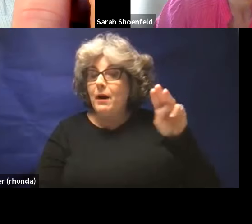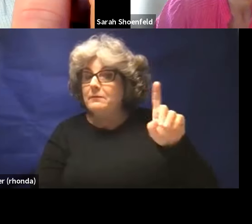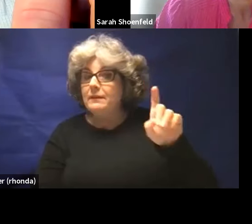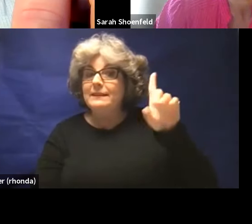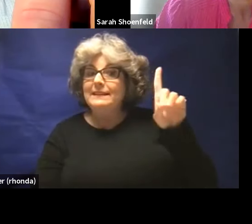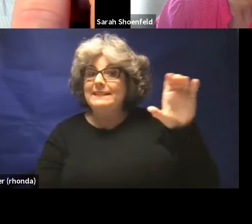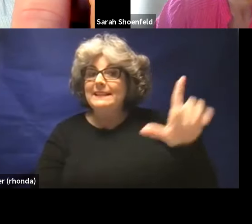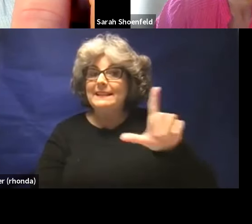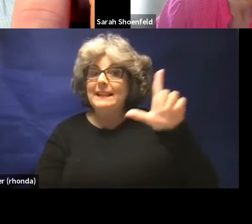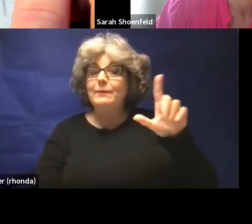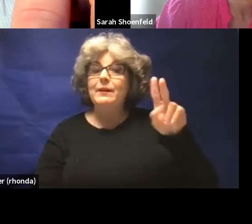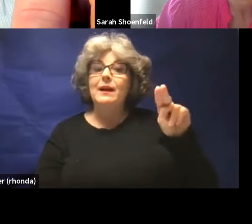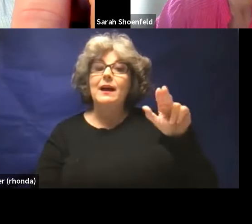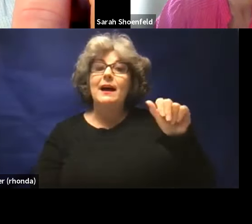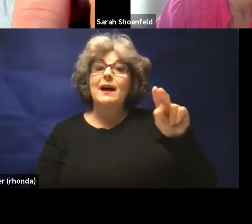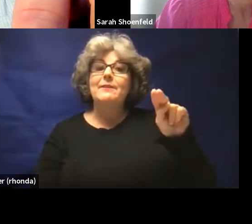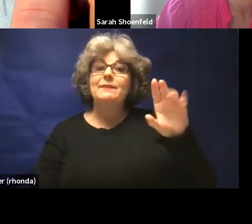DC Library of Nancy Drew Gregory